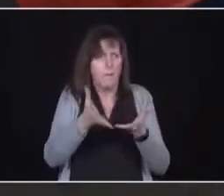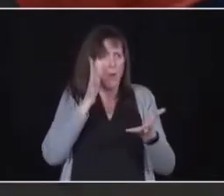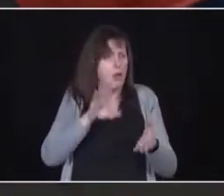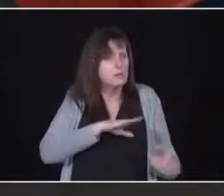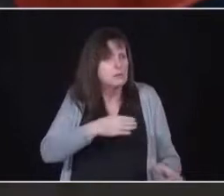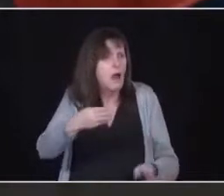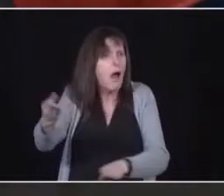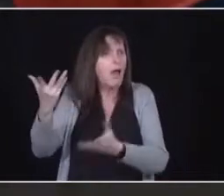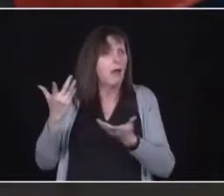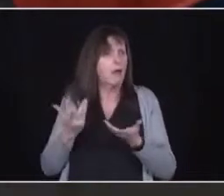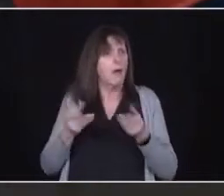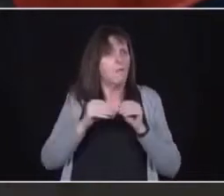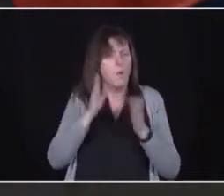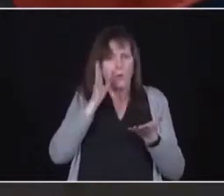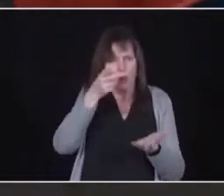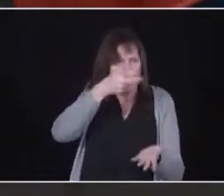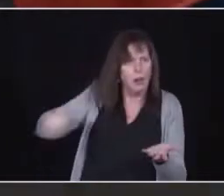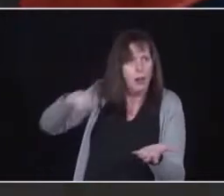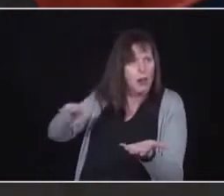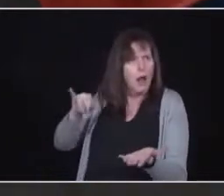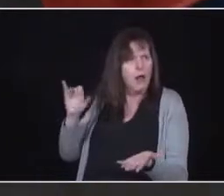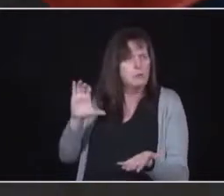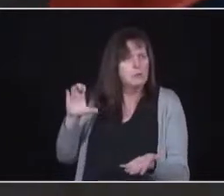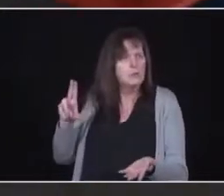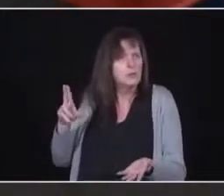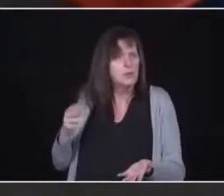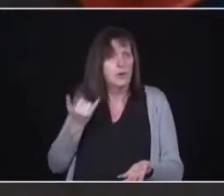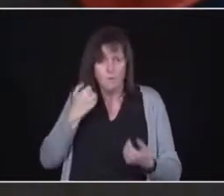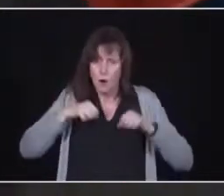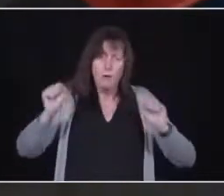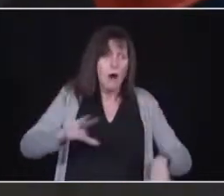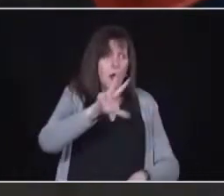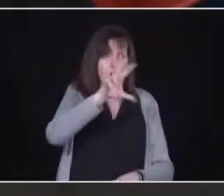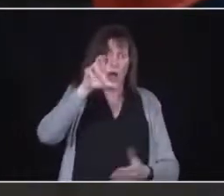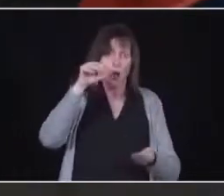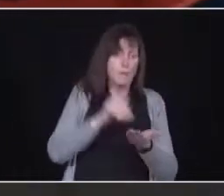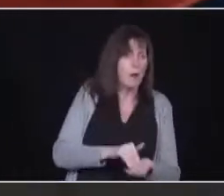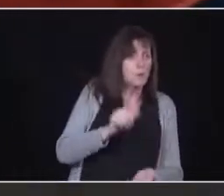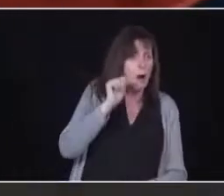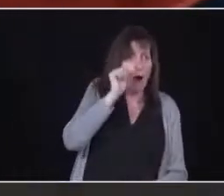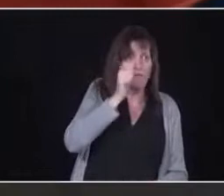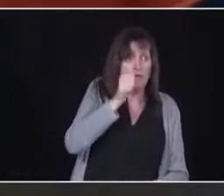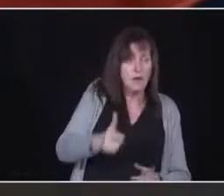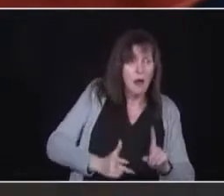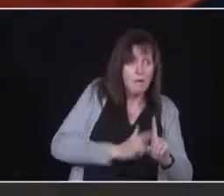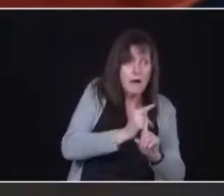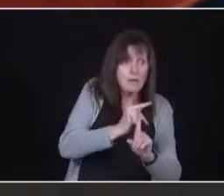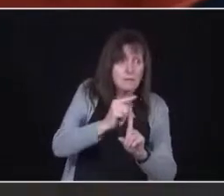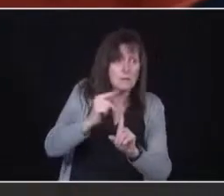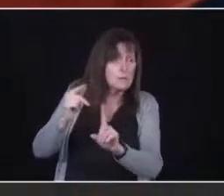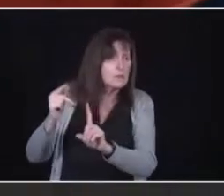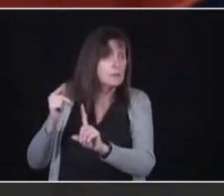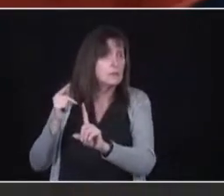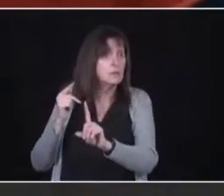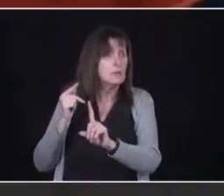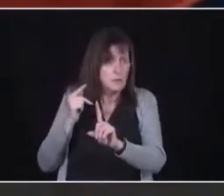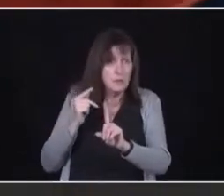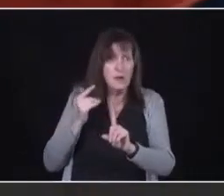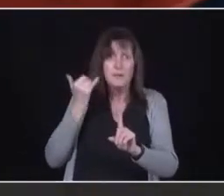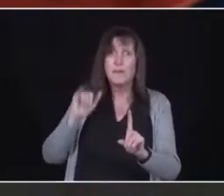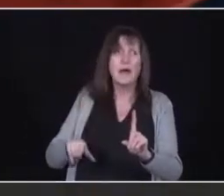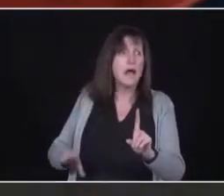it up to 300,000 a day, then again, you will see the drastic. So this